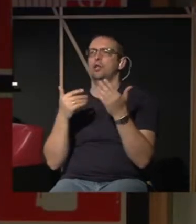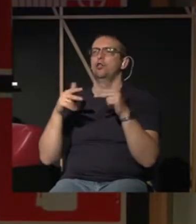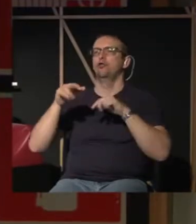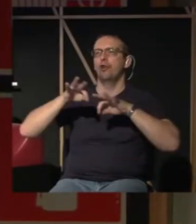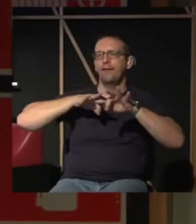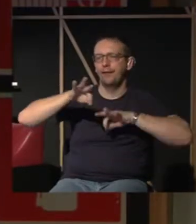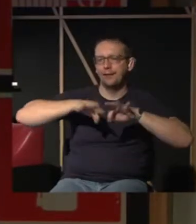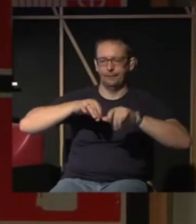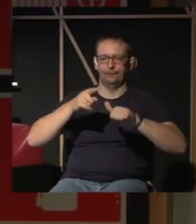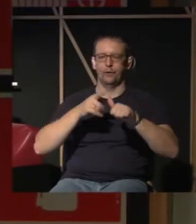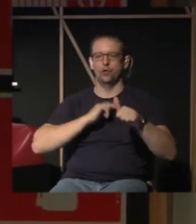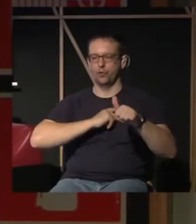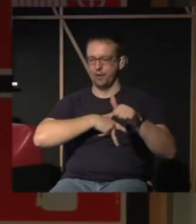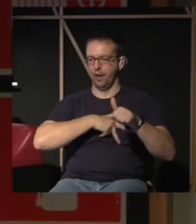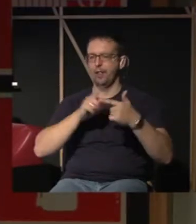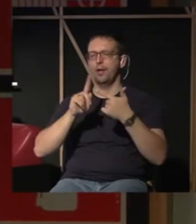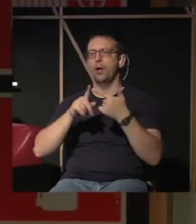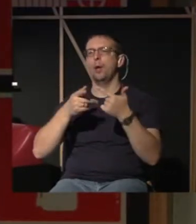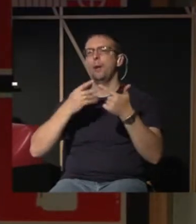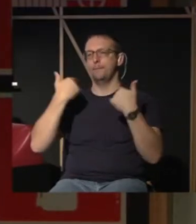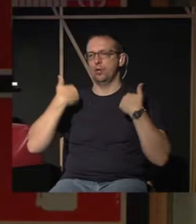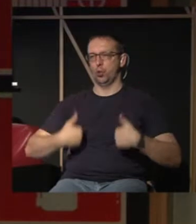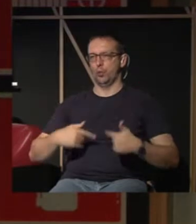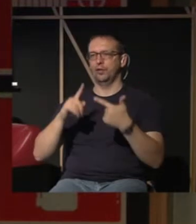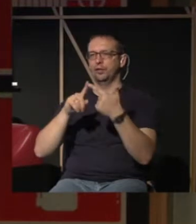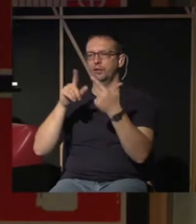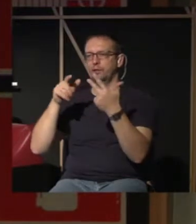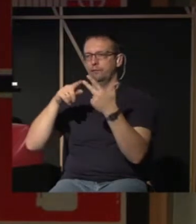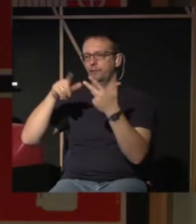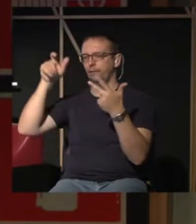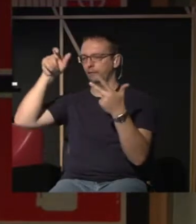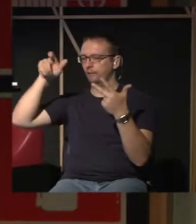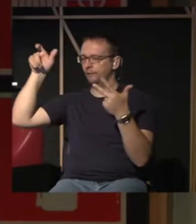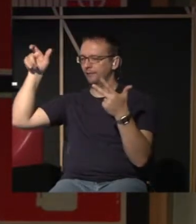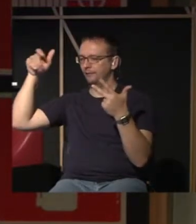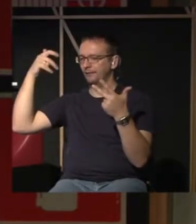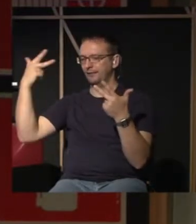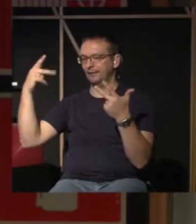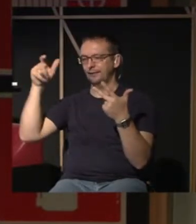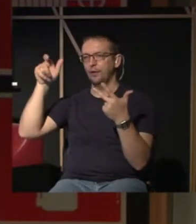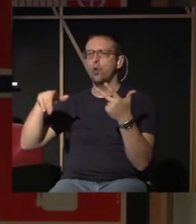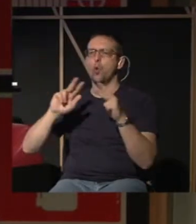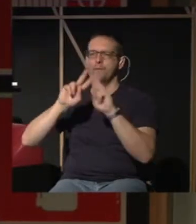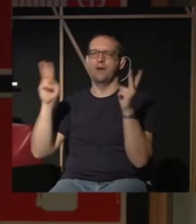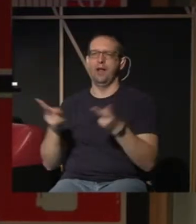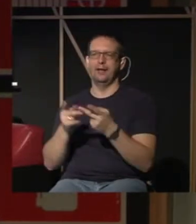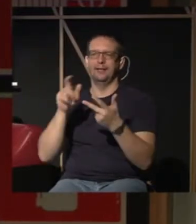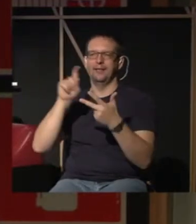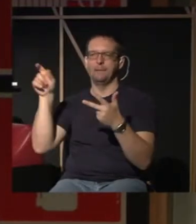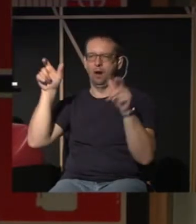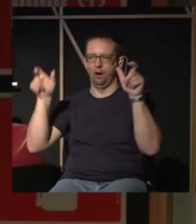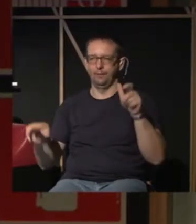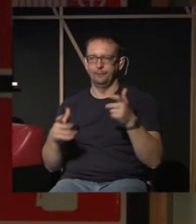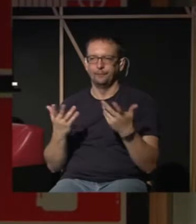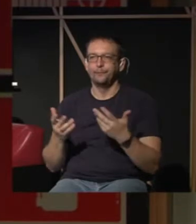inclusivity and equality as one of the main pillars of the work that we implemented. Now, as Patrick, I think UEFA and FIFA